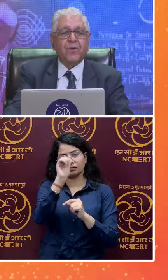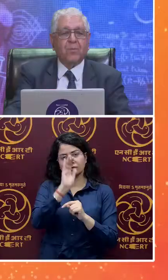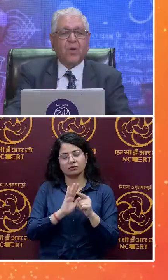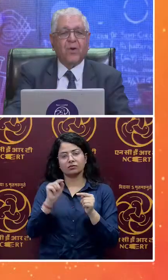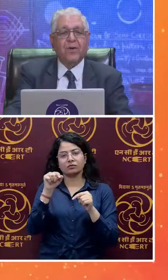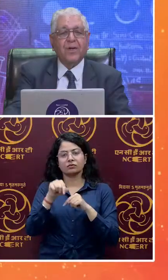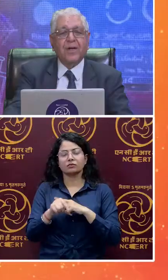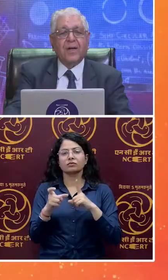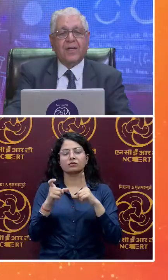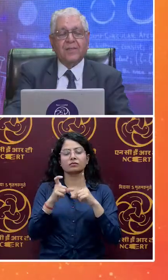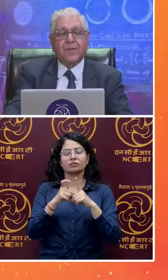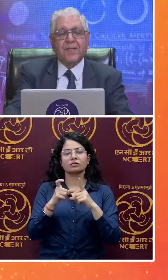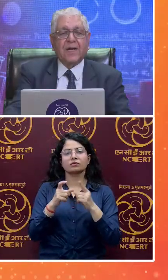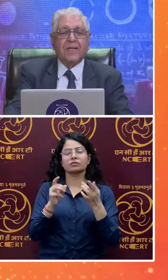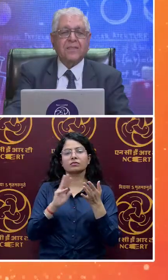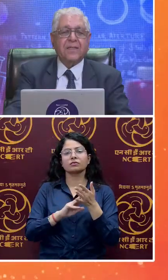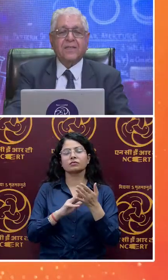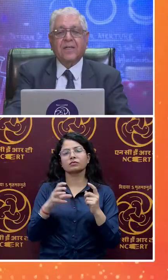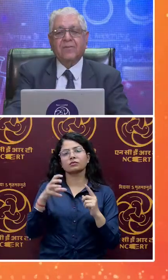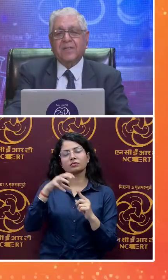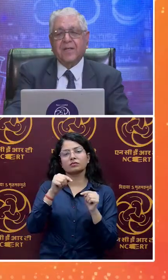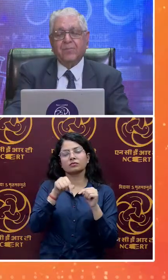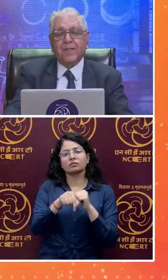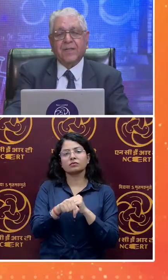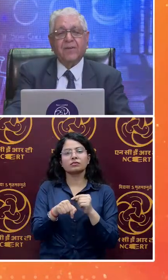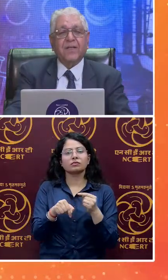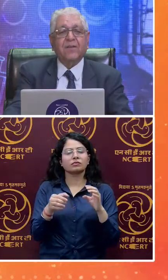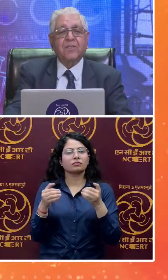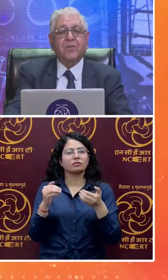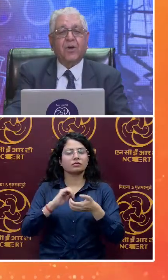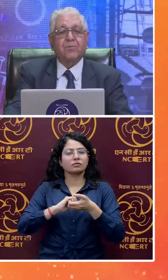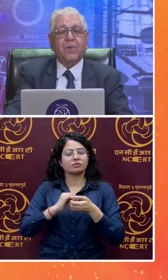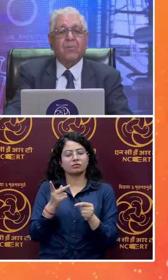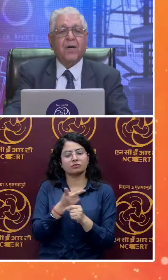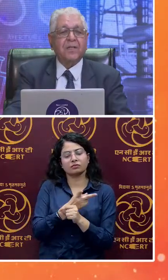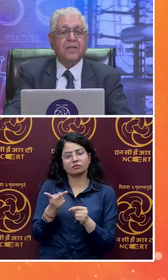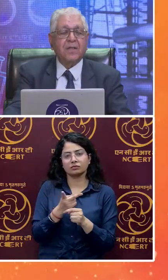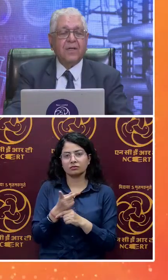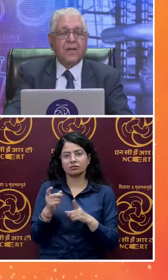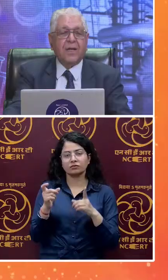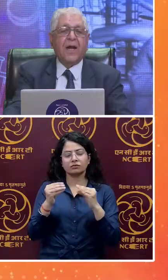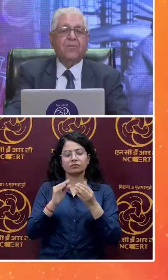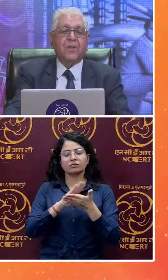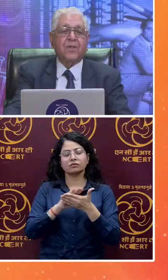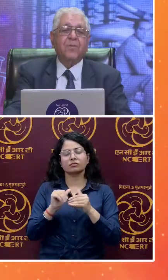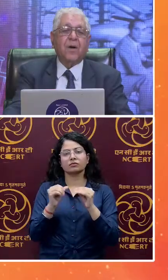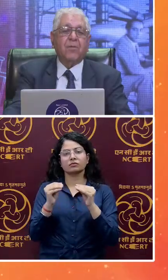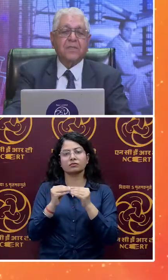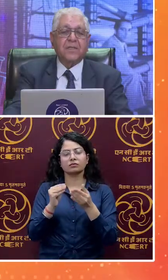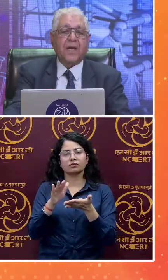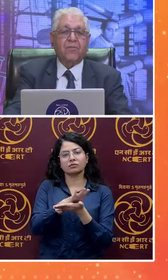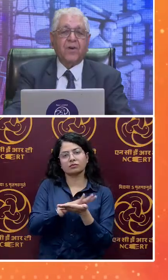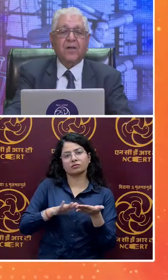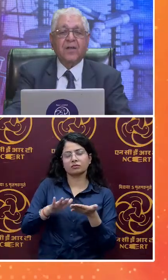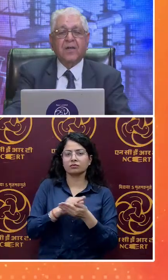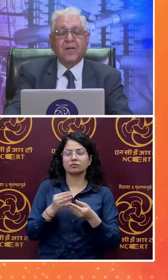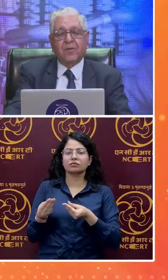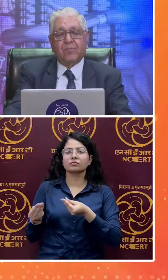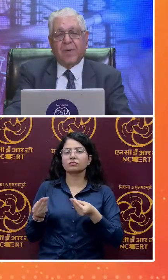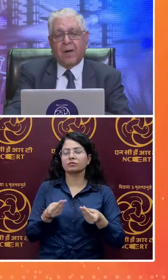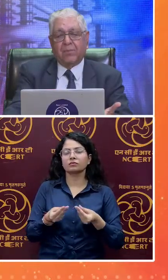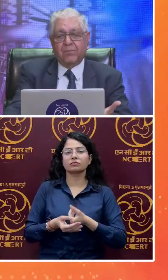known him from Lahore. It is Bhatnagar's connection with the Baldev Singh which got Bhabha the land for the Bhabha's TIFR.